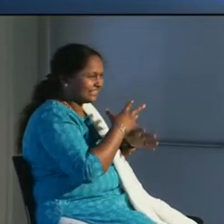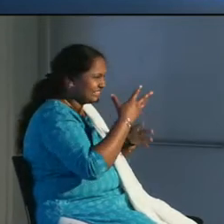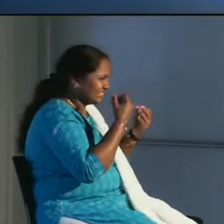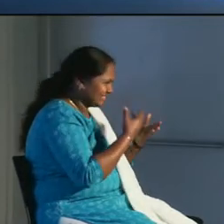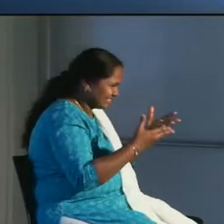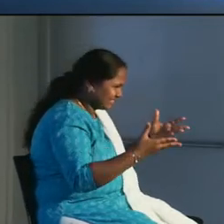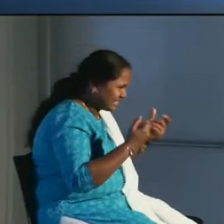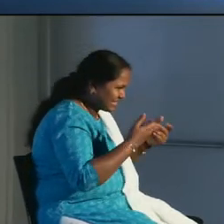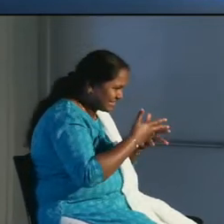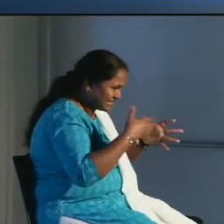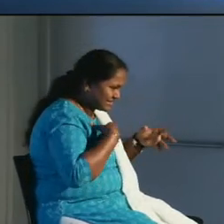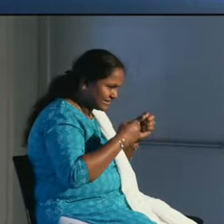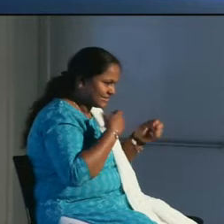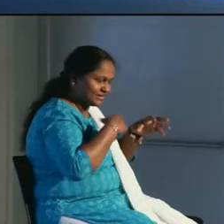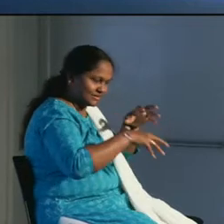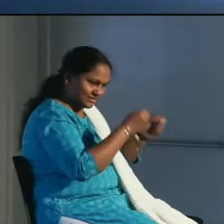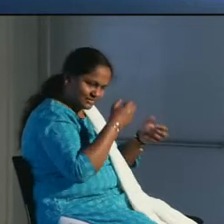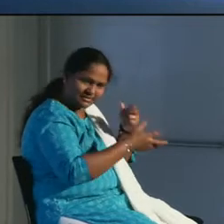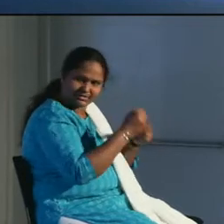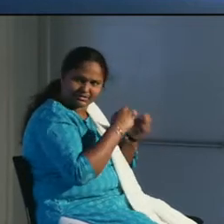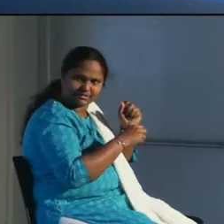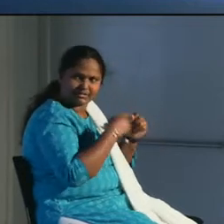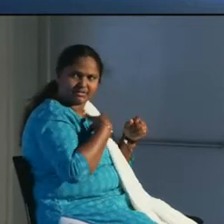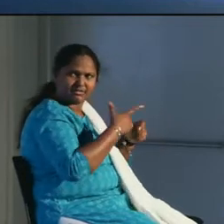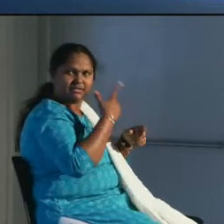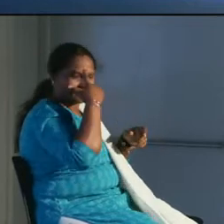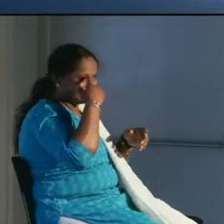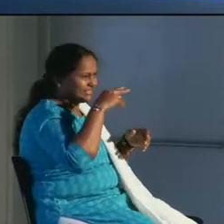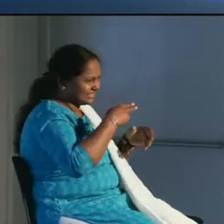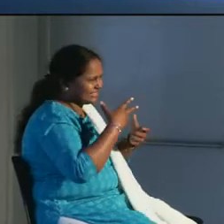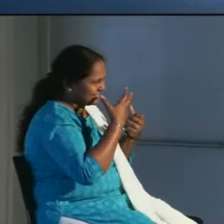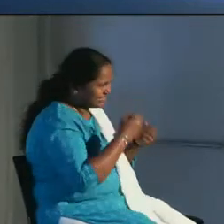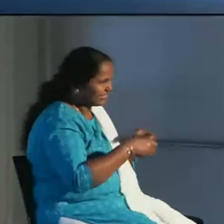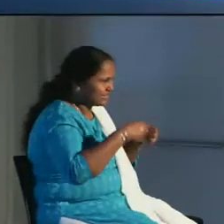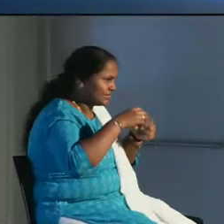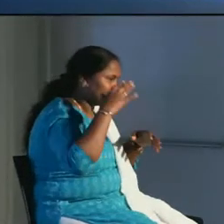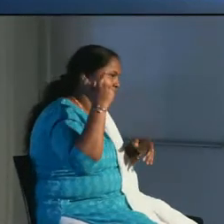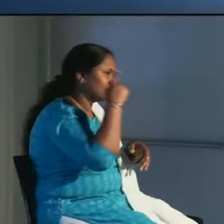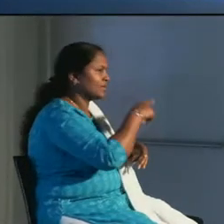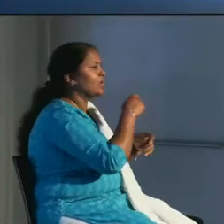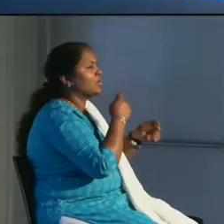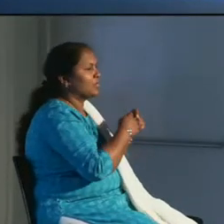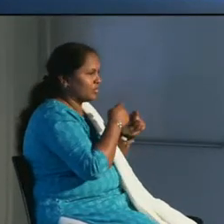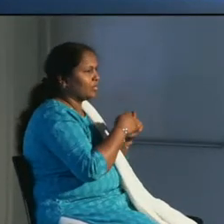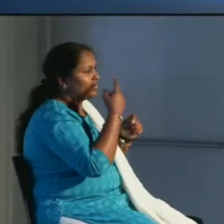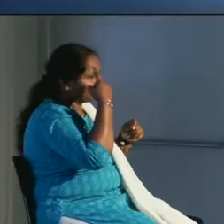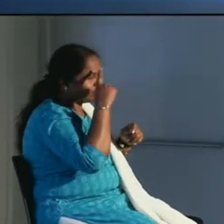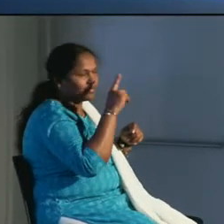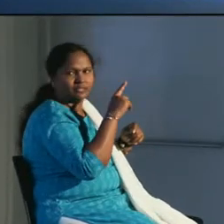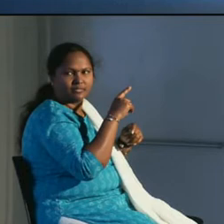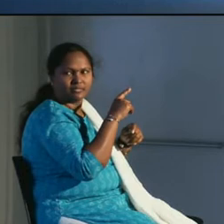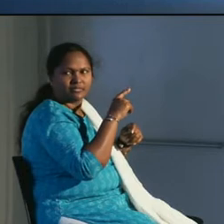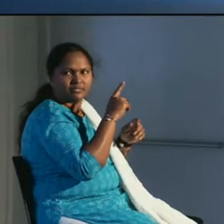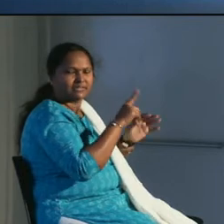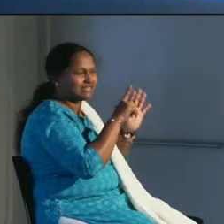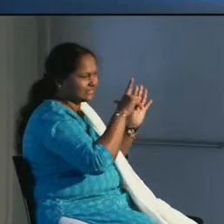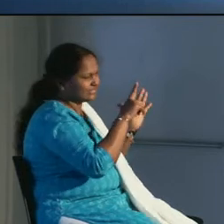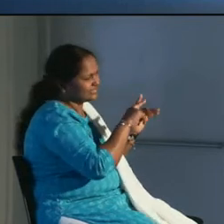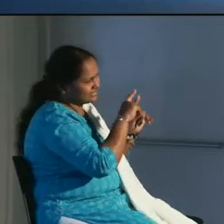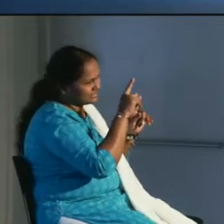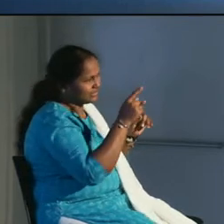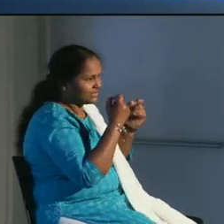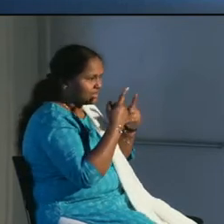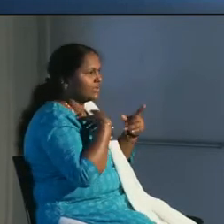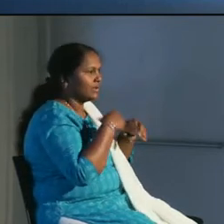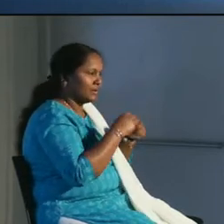paraphernalia is there. I have to pick it all up, a ladder, paints, and come there and work from, 7 to 11, and then I